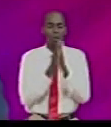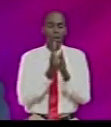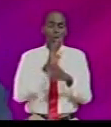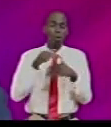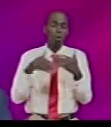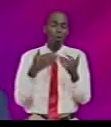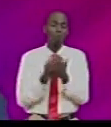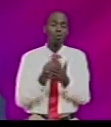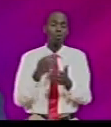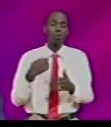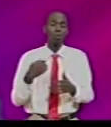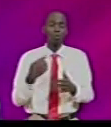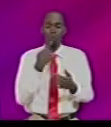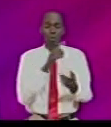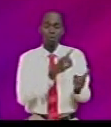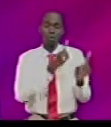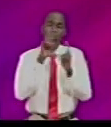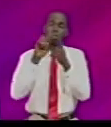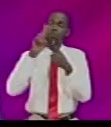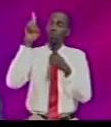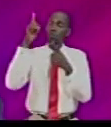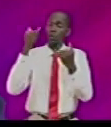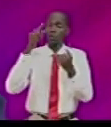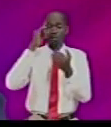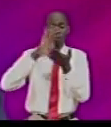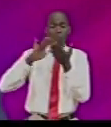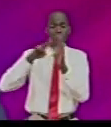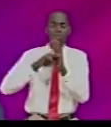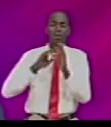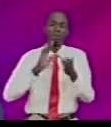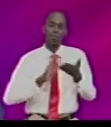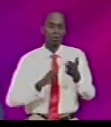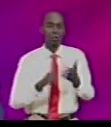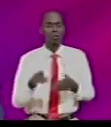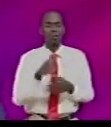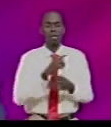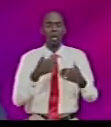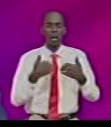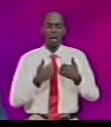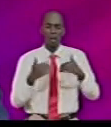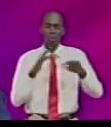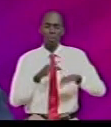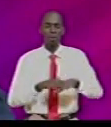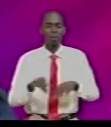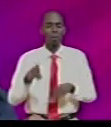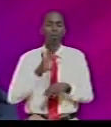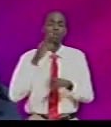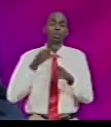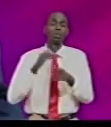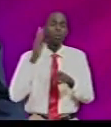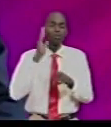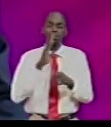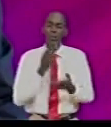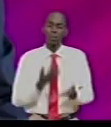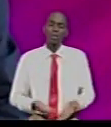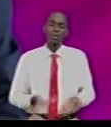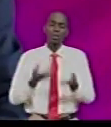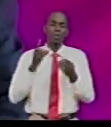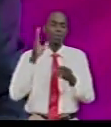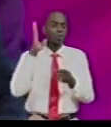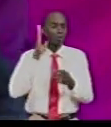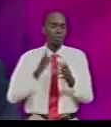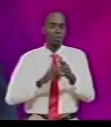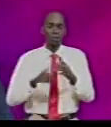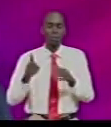are coming to you today, you forgive them. You have mercy on them. And your name will be exalted and they will escape the judgment that